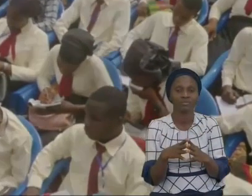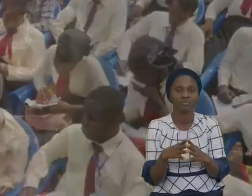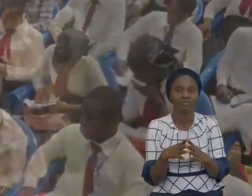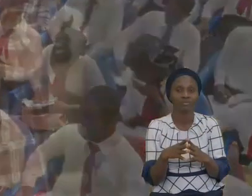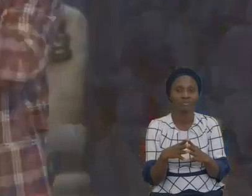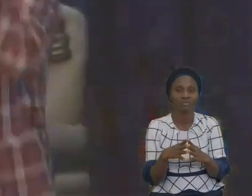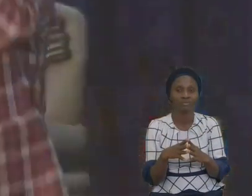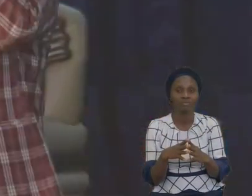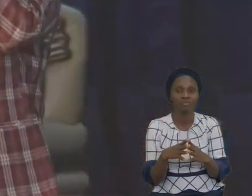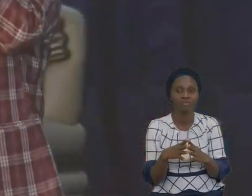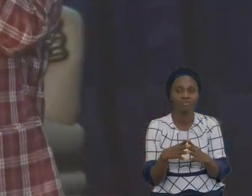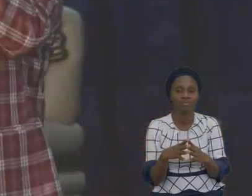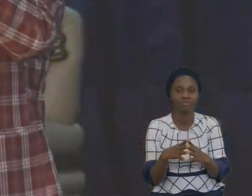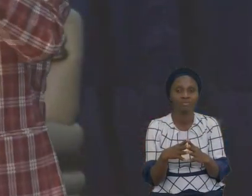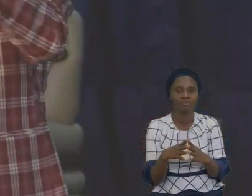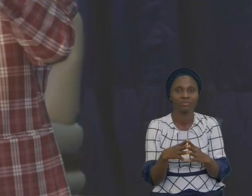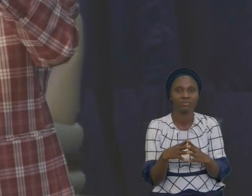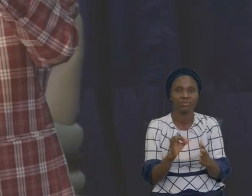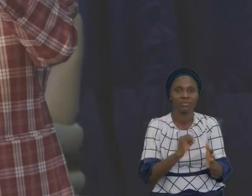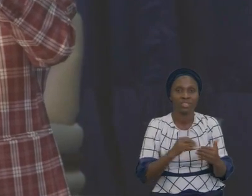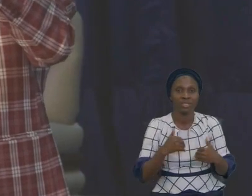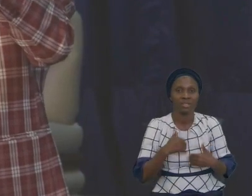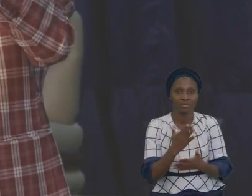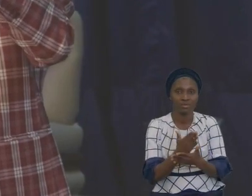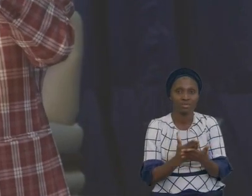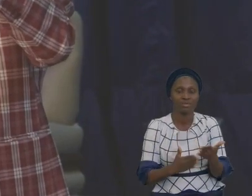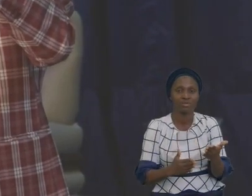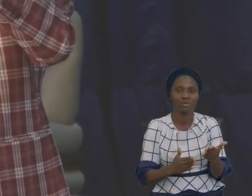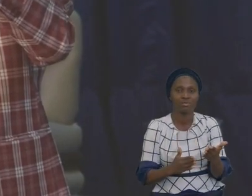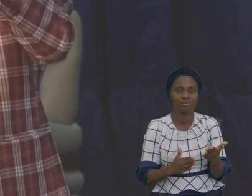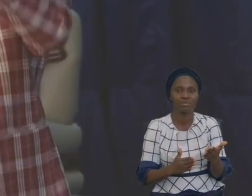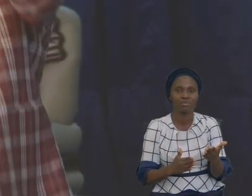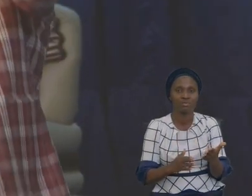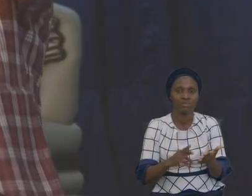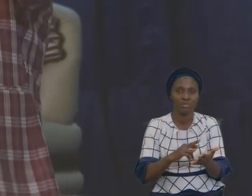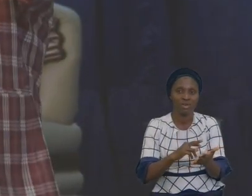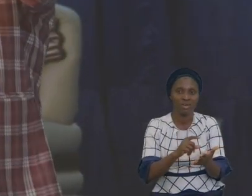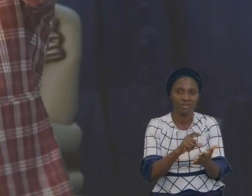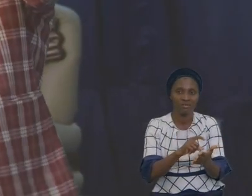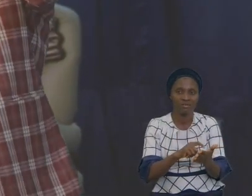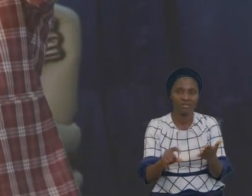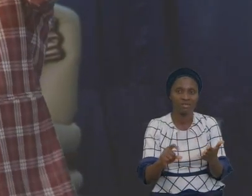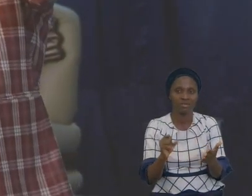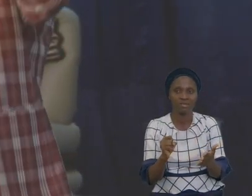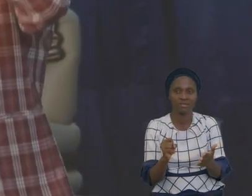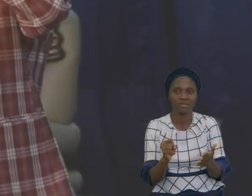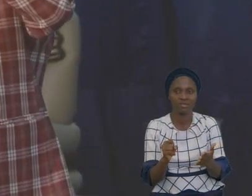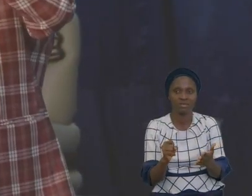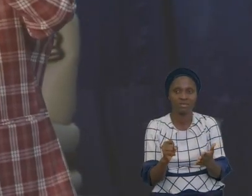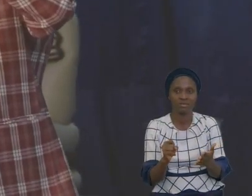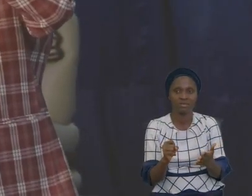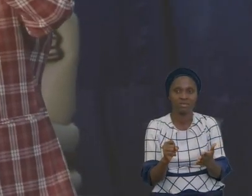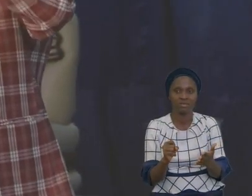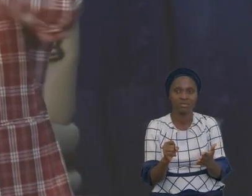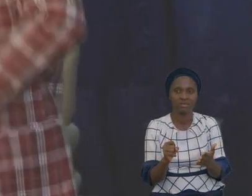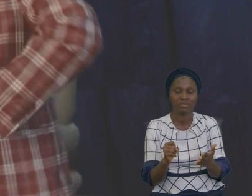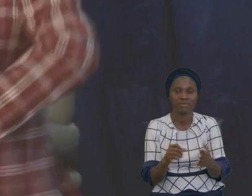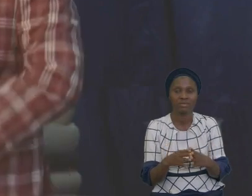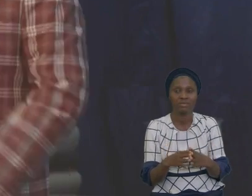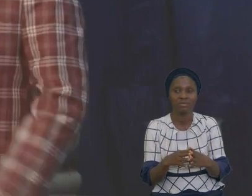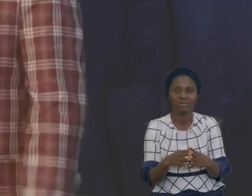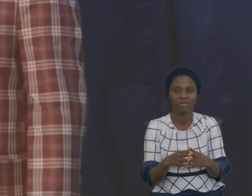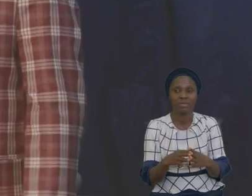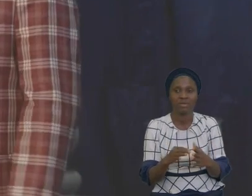And I will say in a bracket. I open the bracket